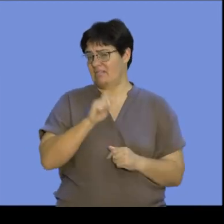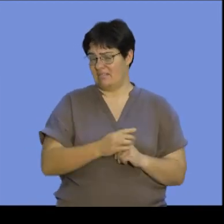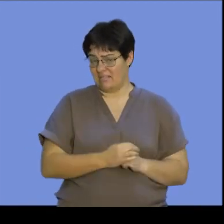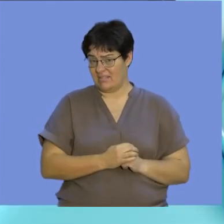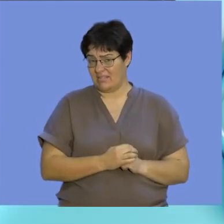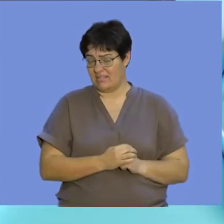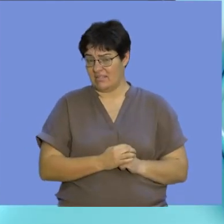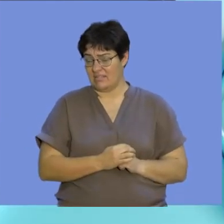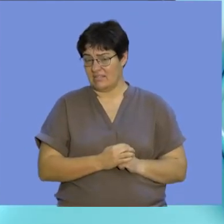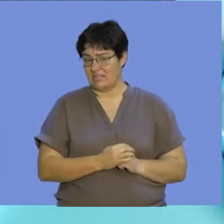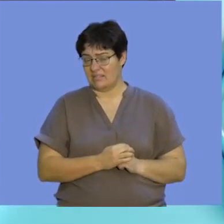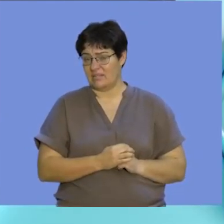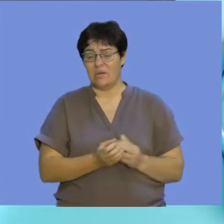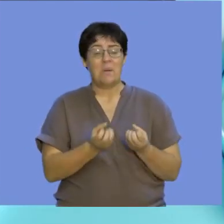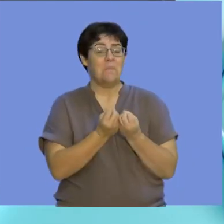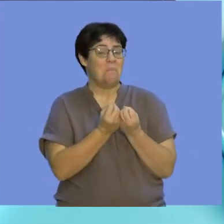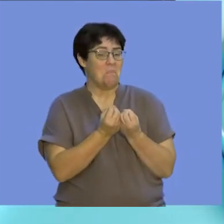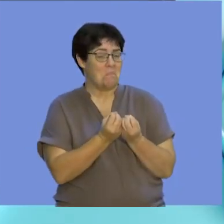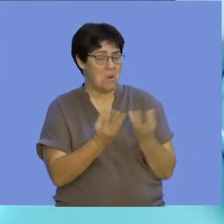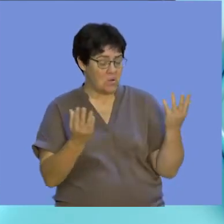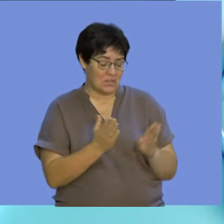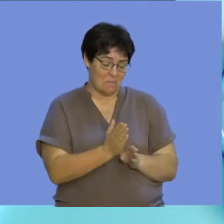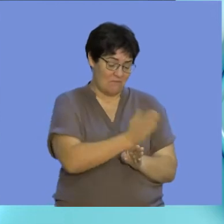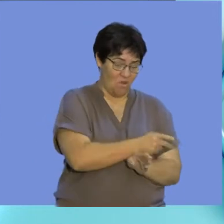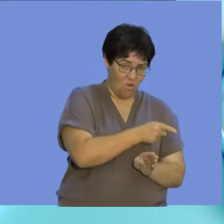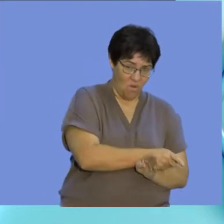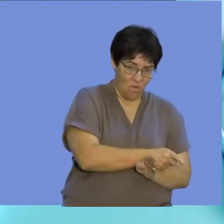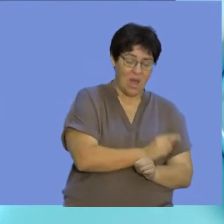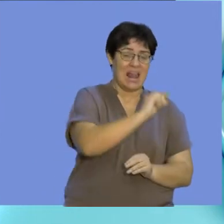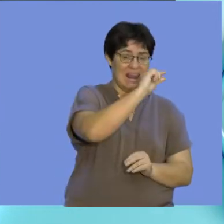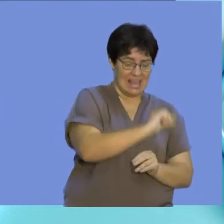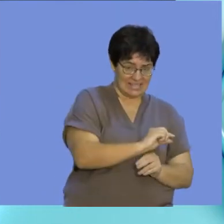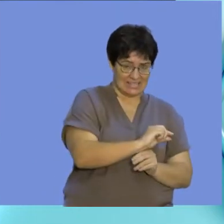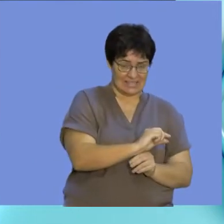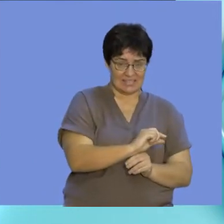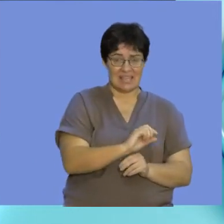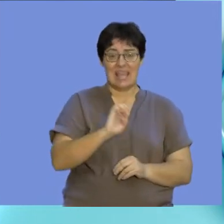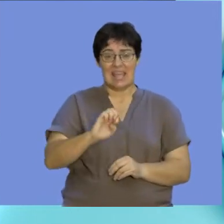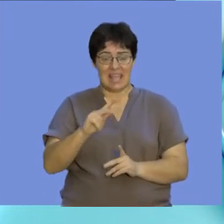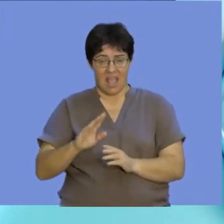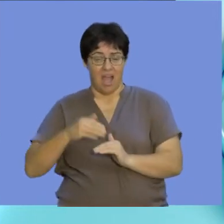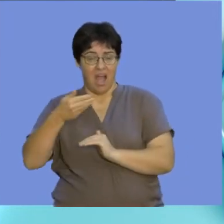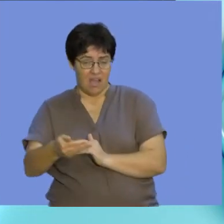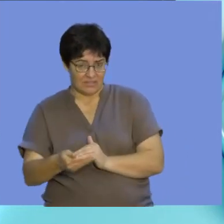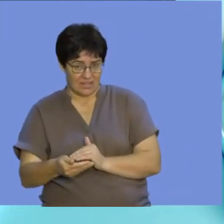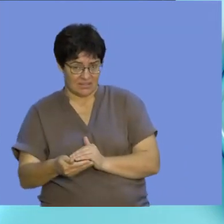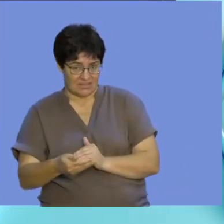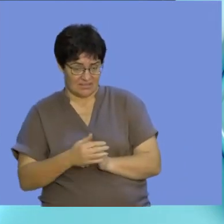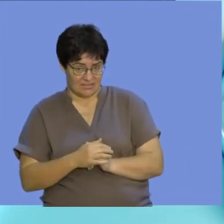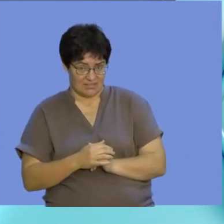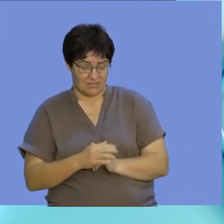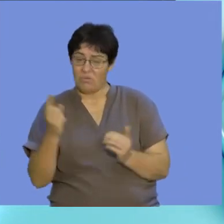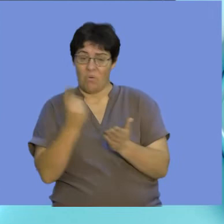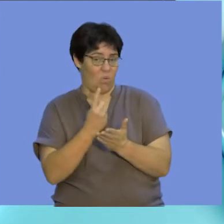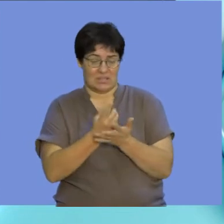Most of the time, the kinetic energy before will be smaller than the kinetic energy after. It's not always the case, so